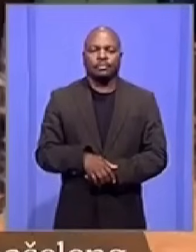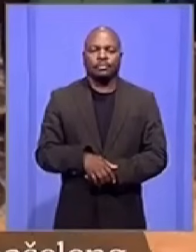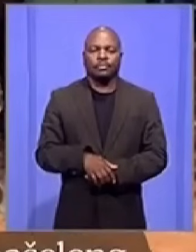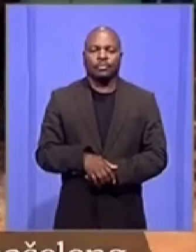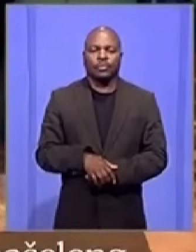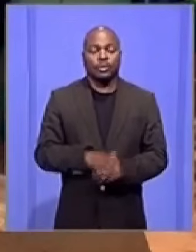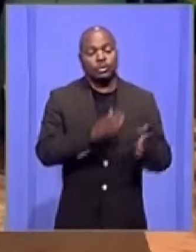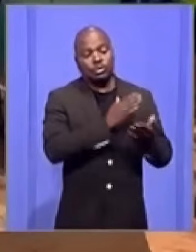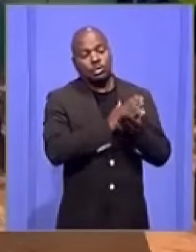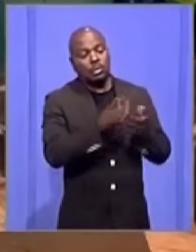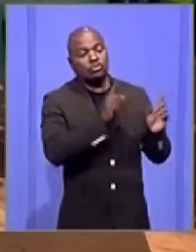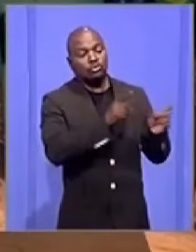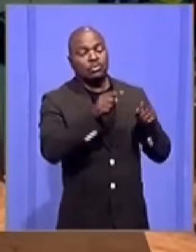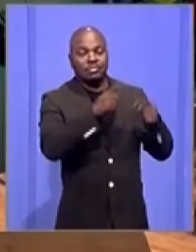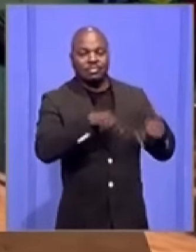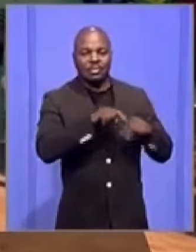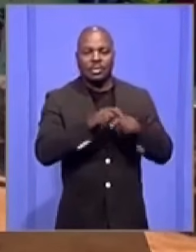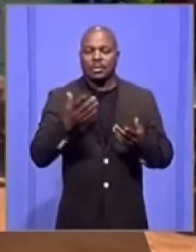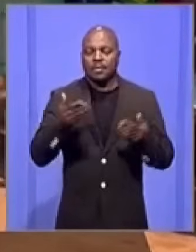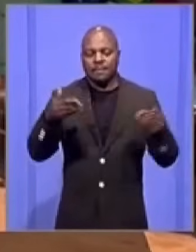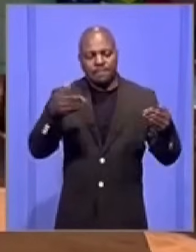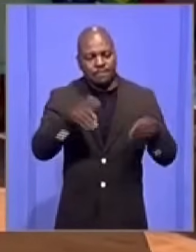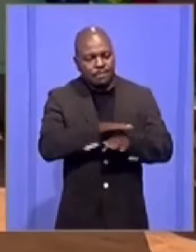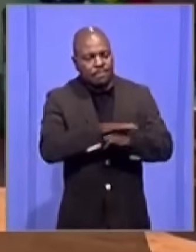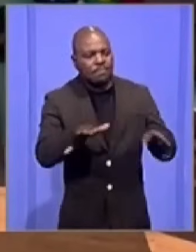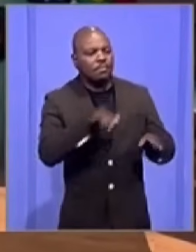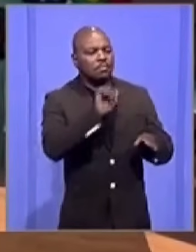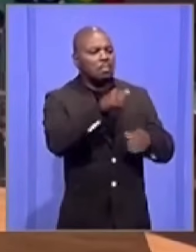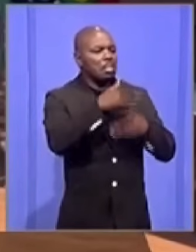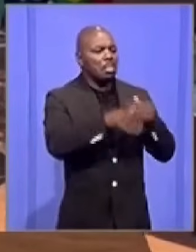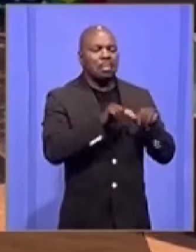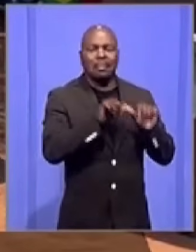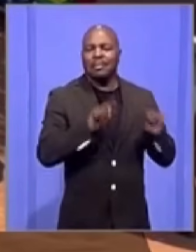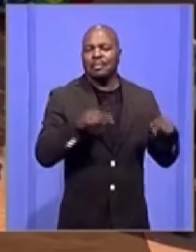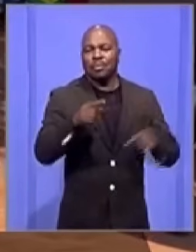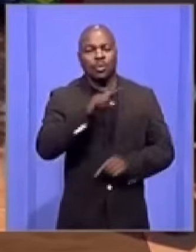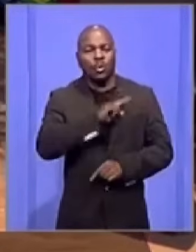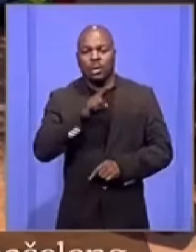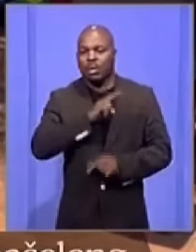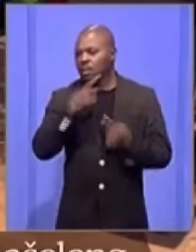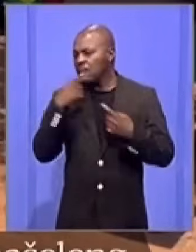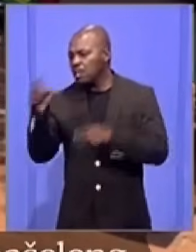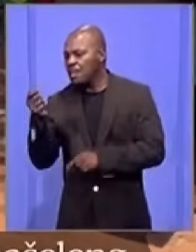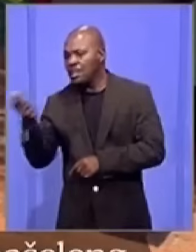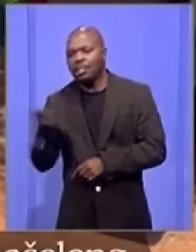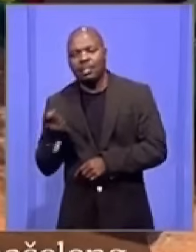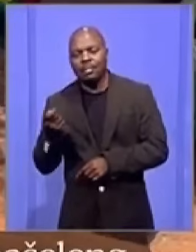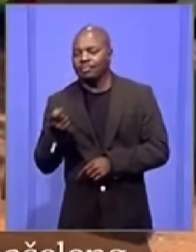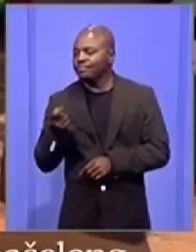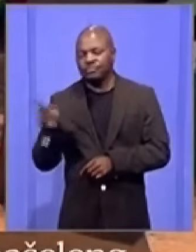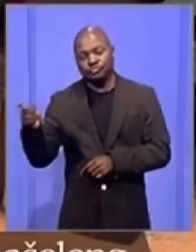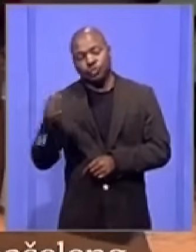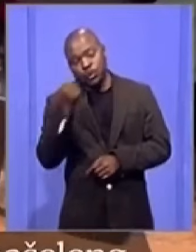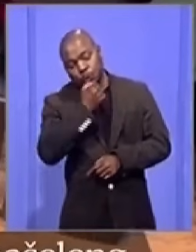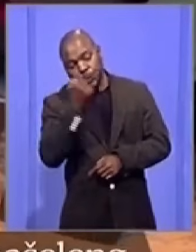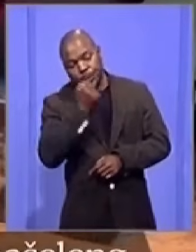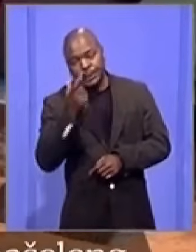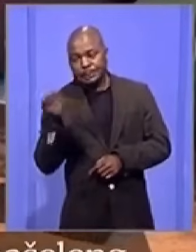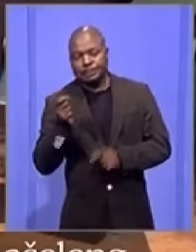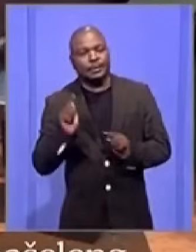tse dingwe tša di-society di palela ke go boloka maloko a ga bo bona tse ke ka morago ga gore ba gomišitswe morago nakong ya ge ba leka go ntšha mašheleng a